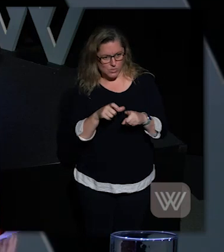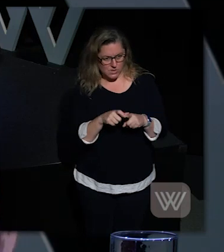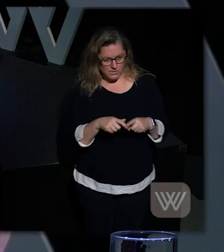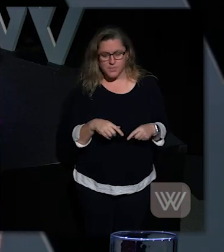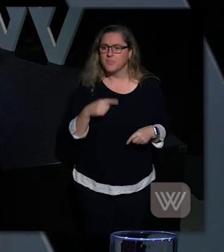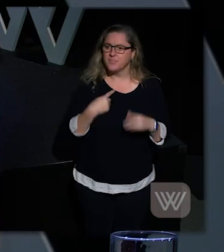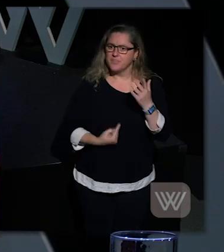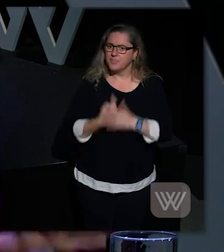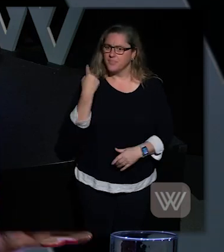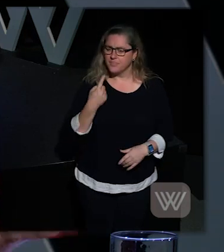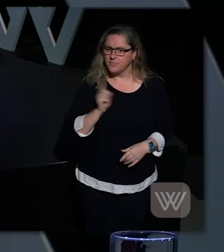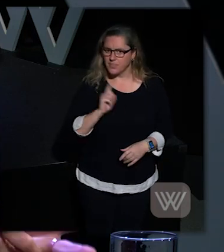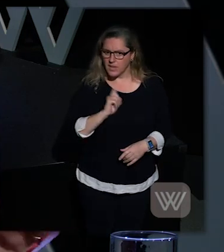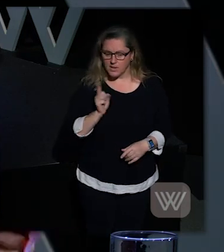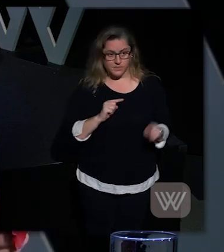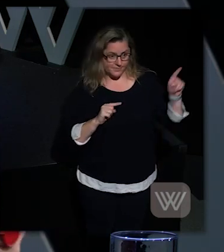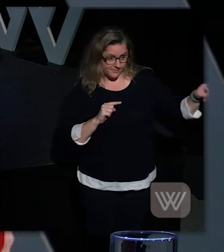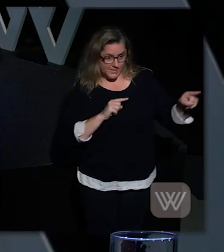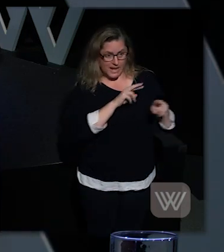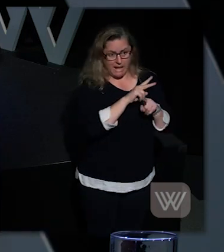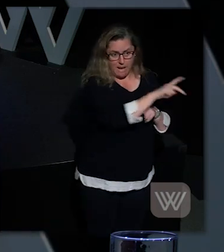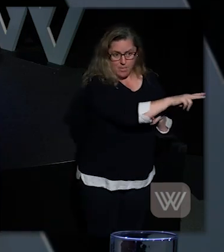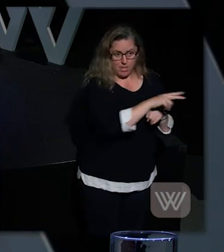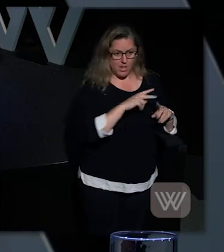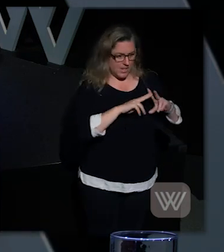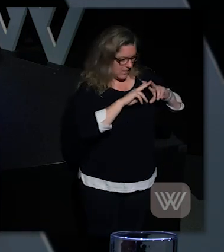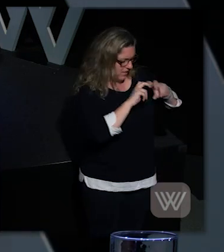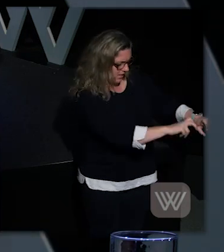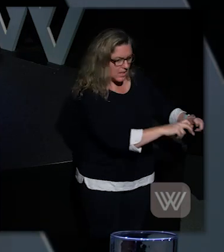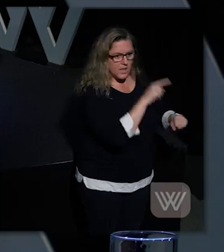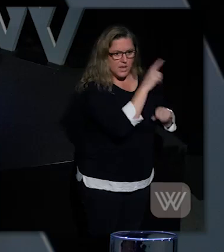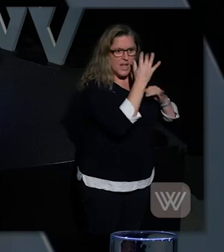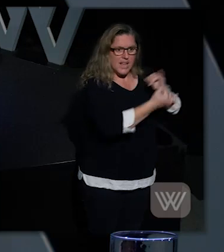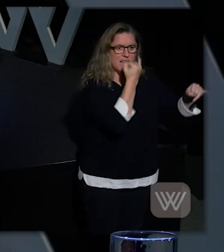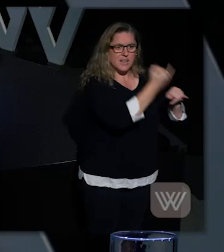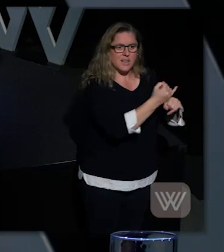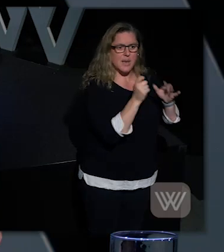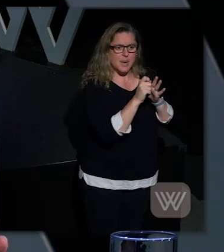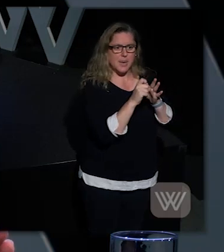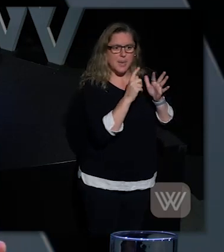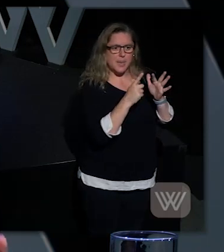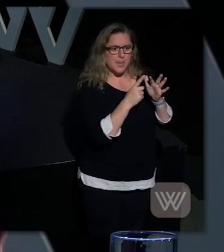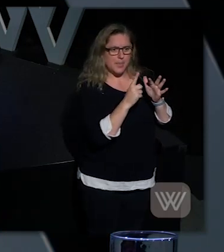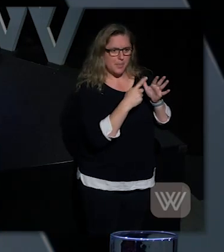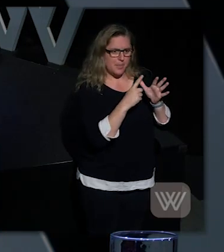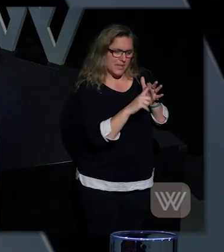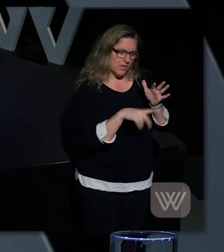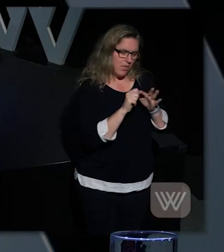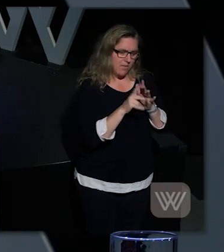got the news that that couple were being investigated as members of an international paedophile ring, and